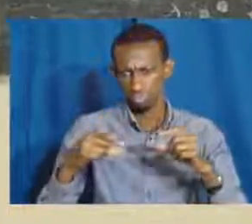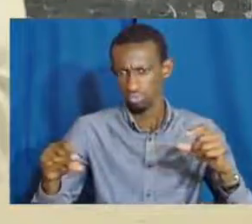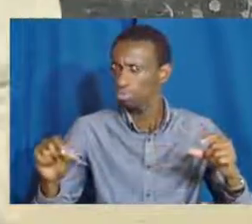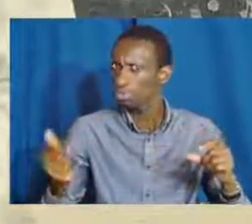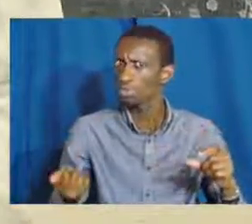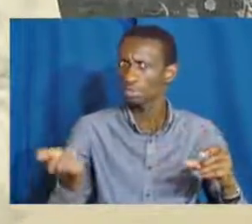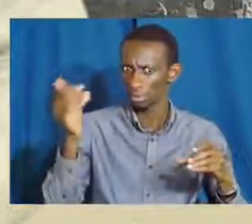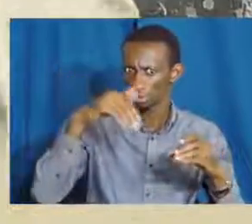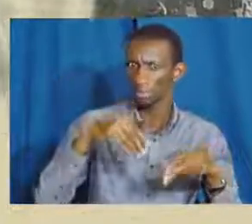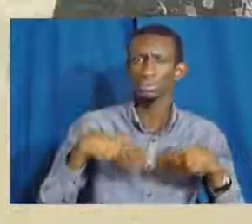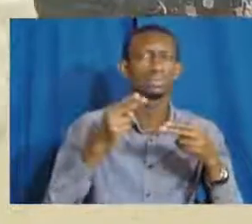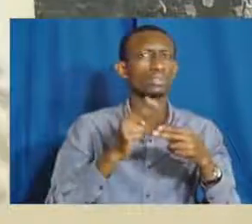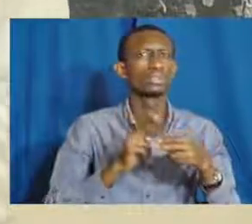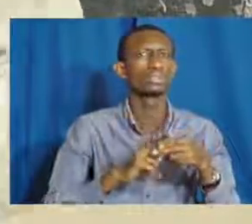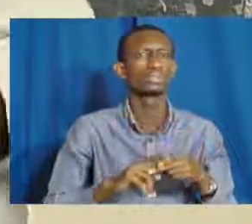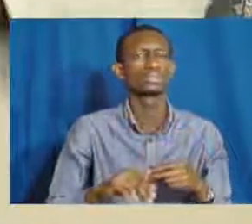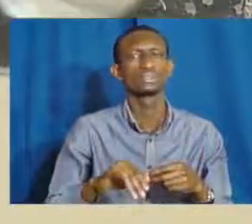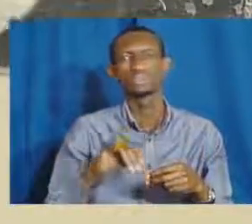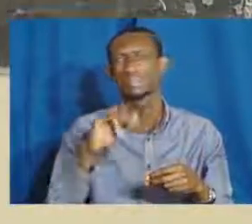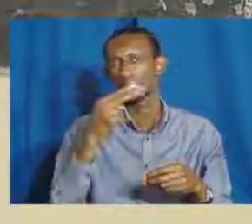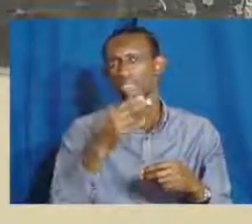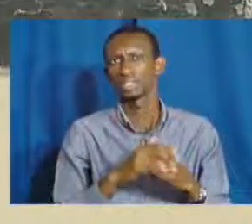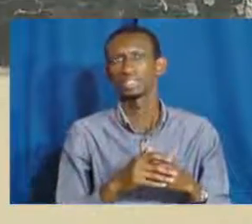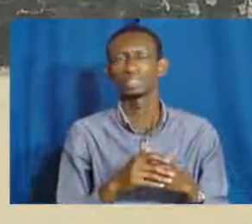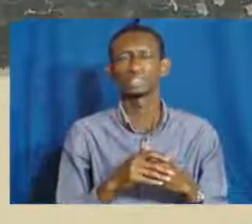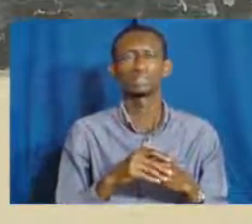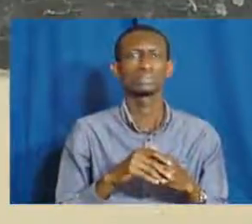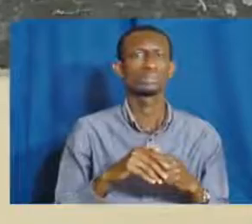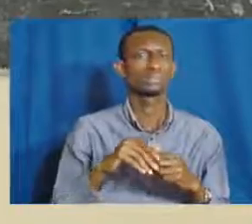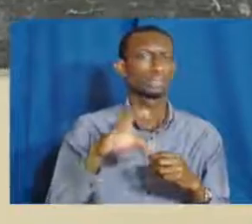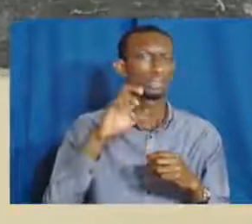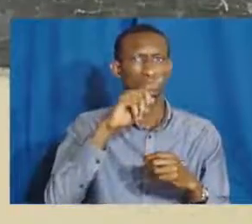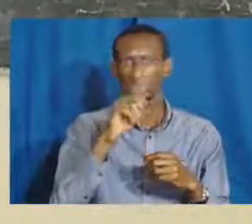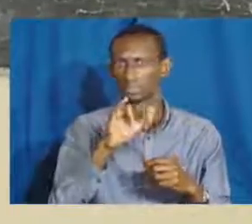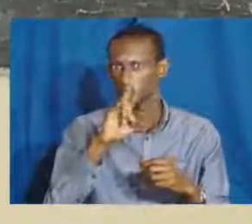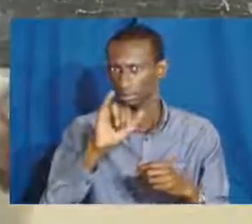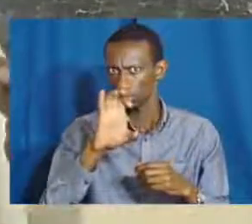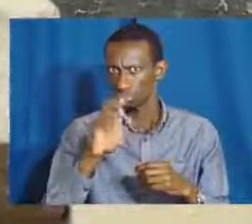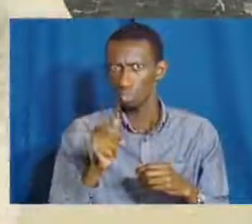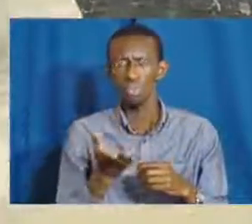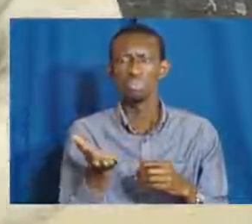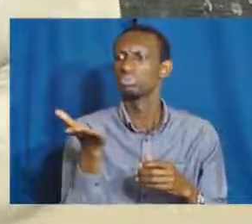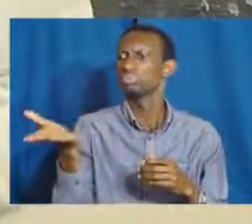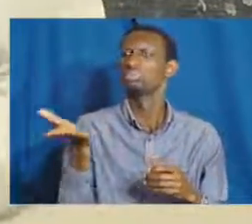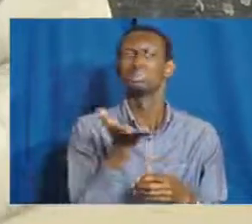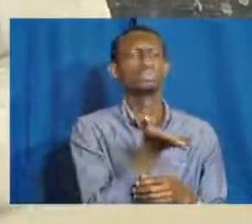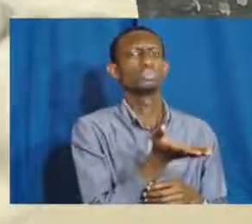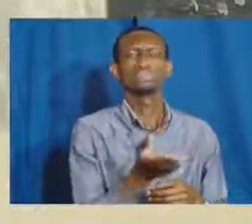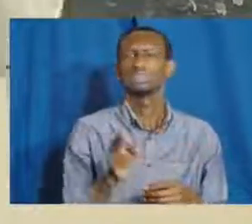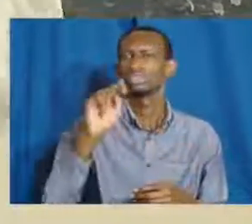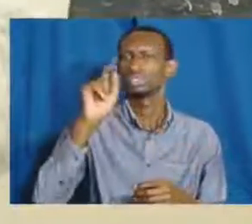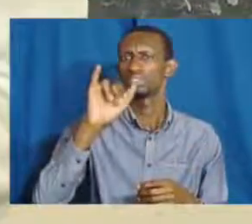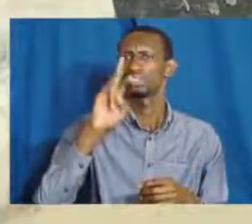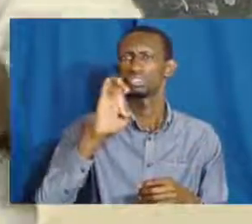Actually, they were compounds. The silicon dioxide, those compounds, though, the substances that exist in nature.